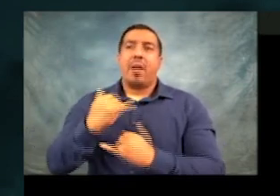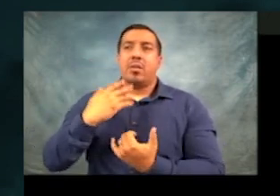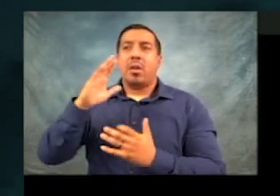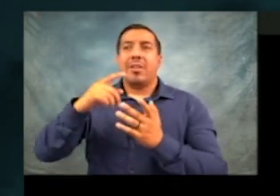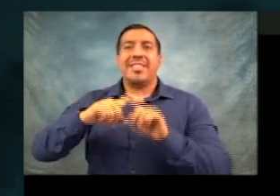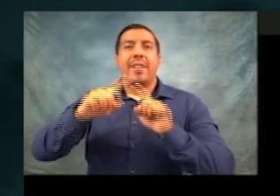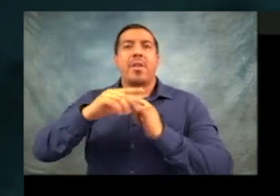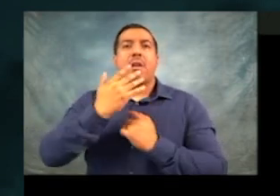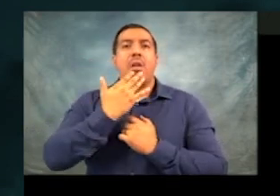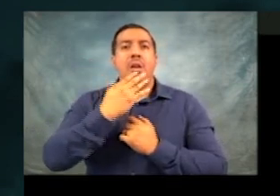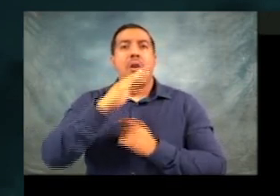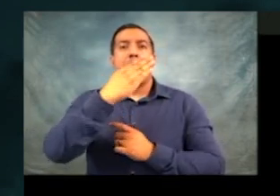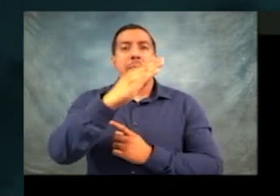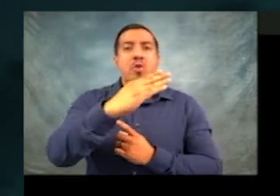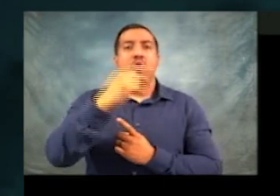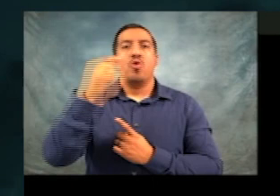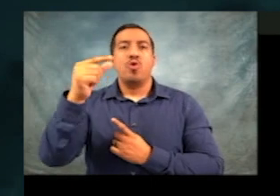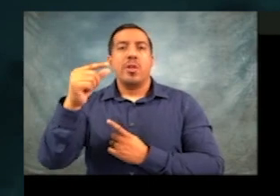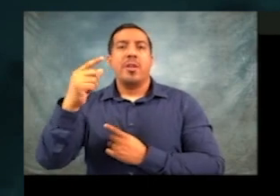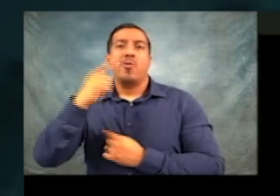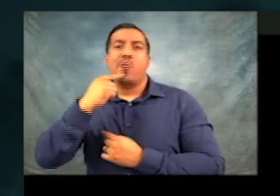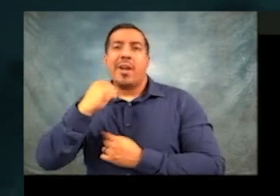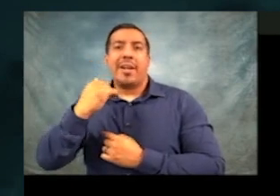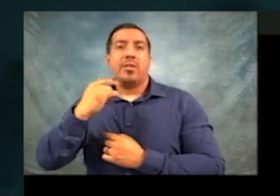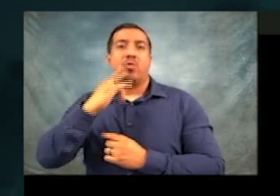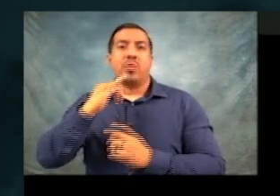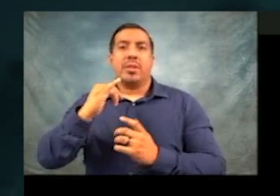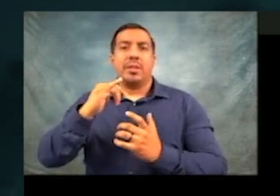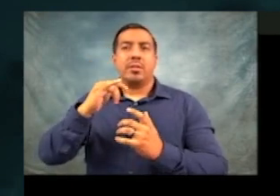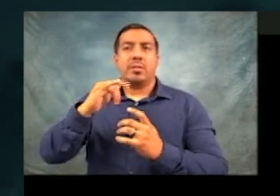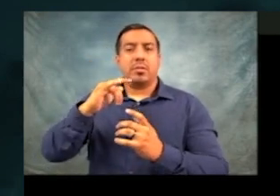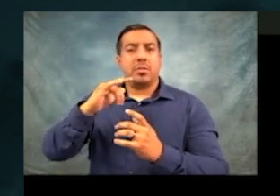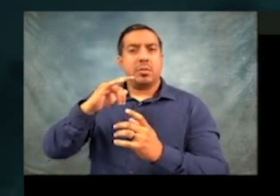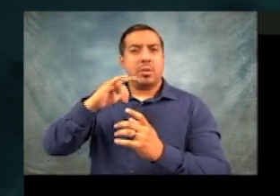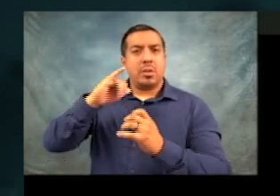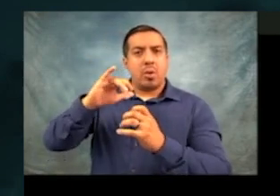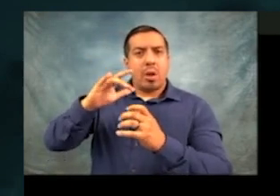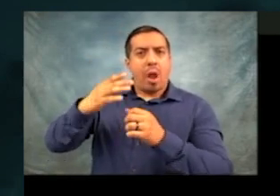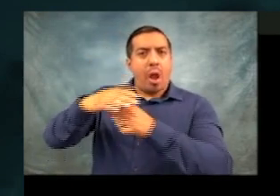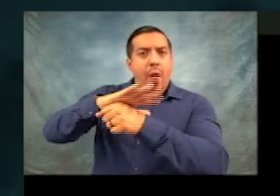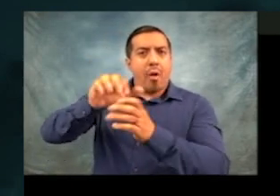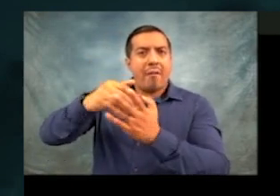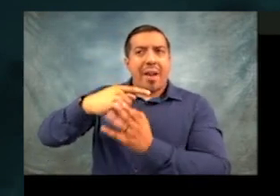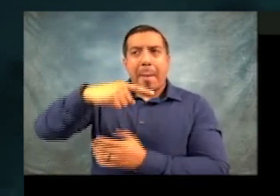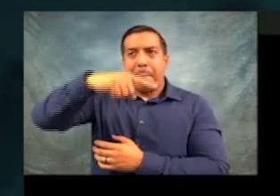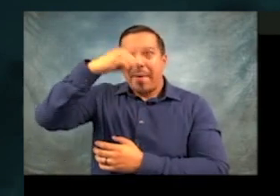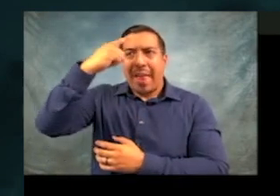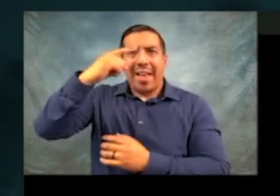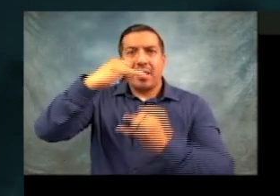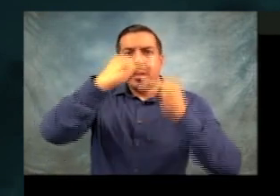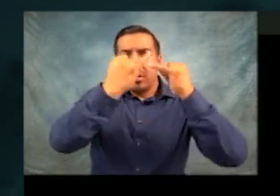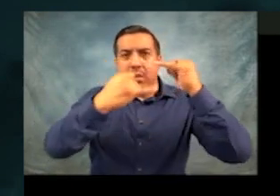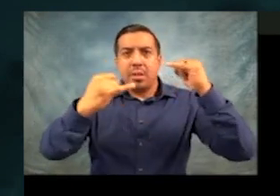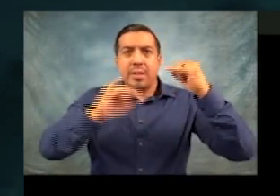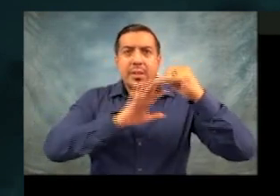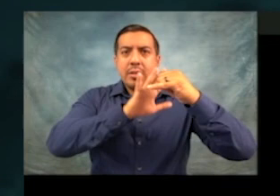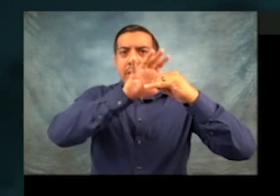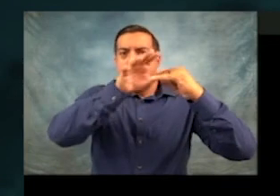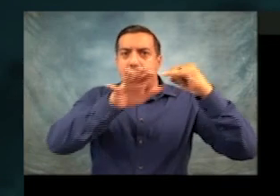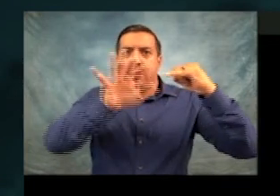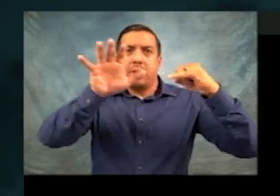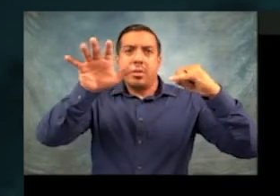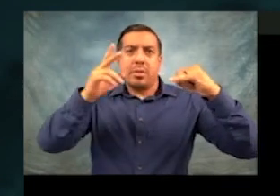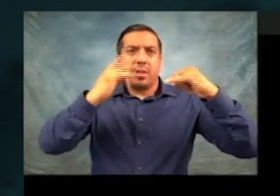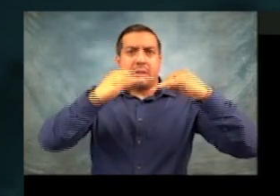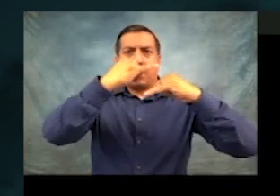colored lines, the blue, green, and red, basically encapsulating or covering the black line, which is what actually happened.